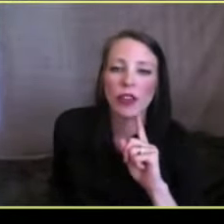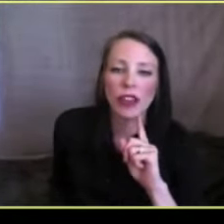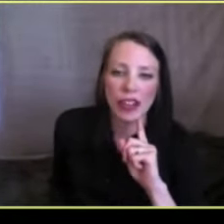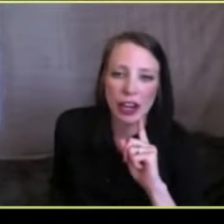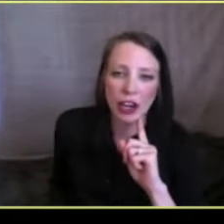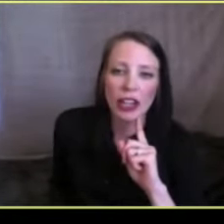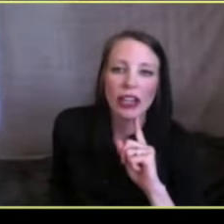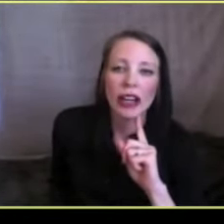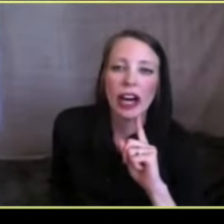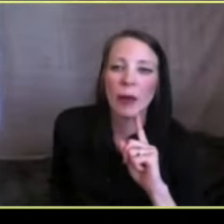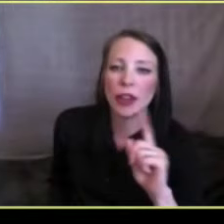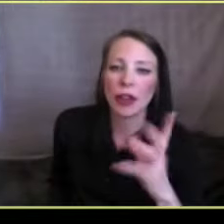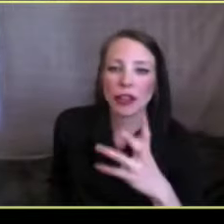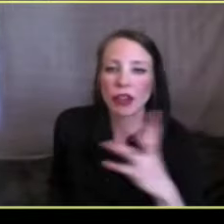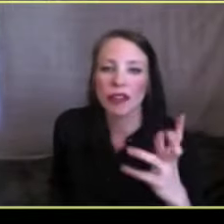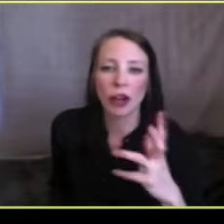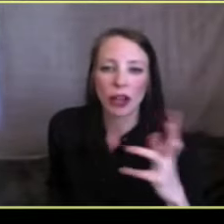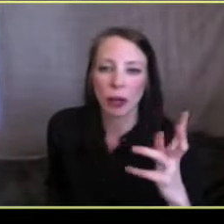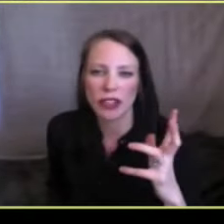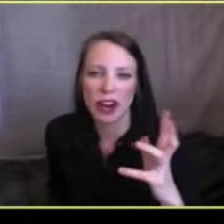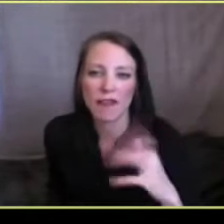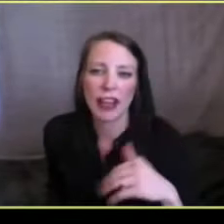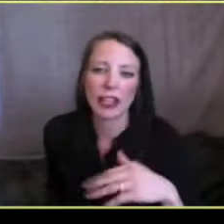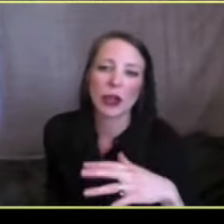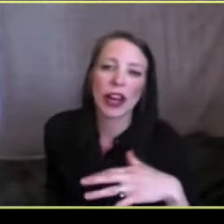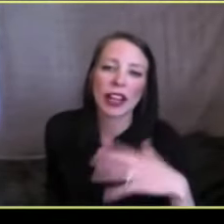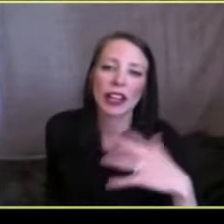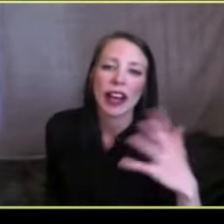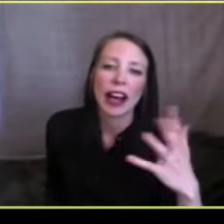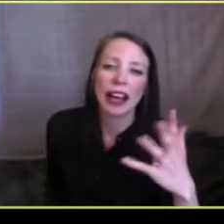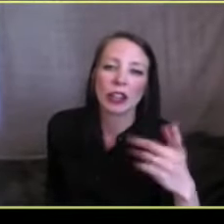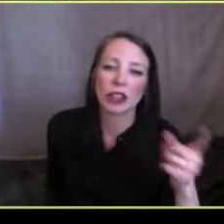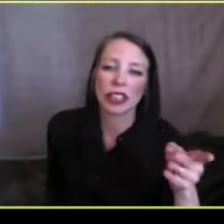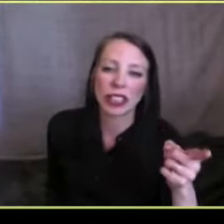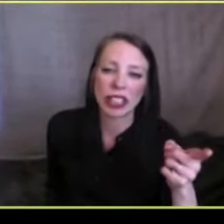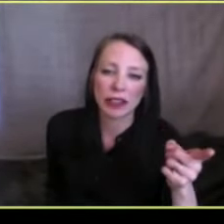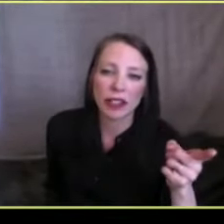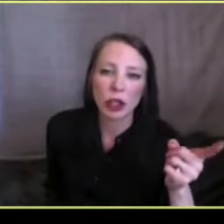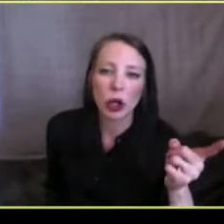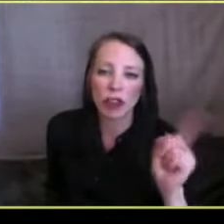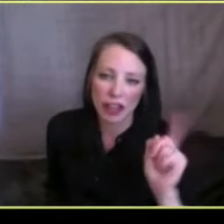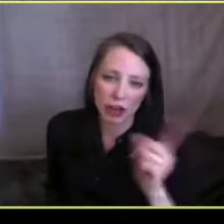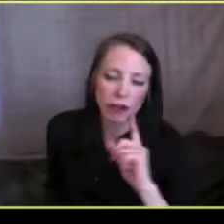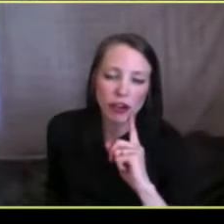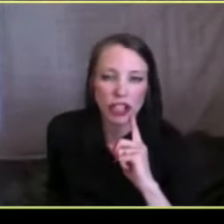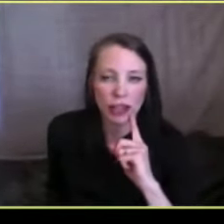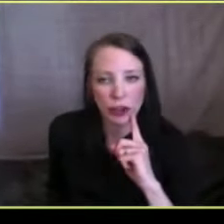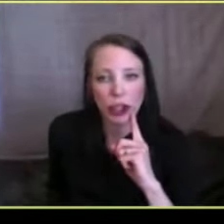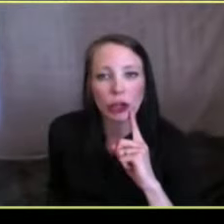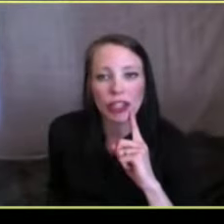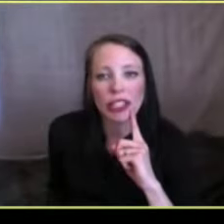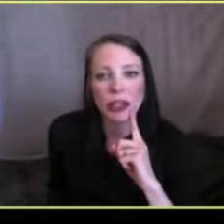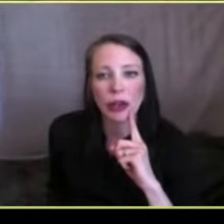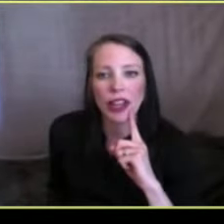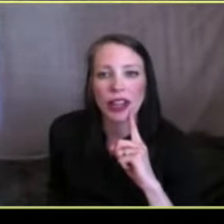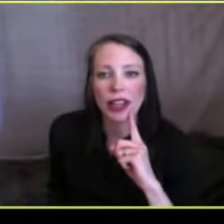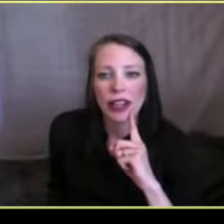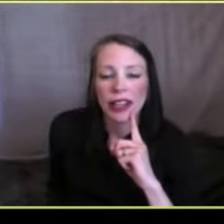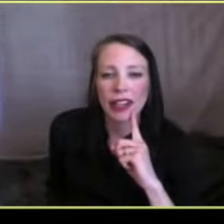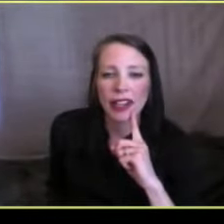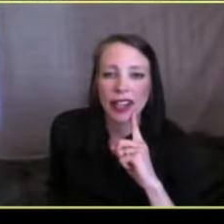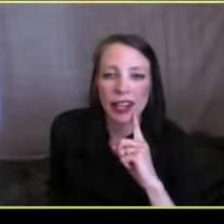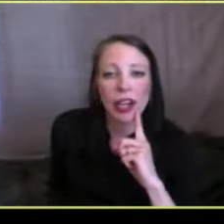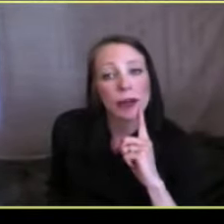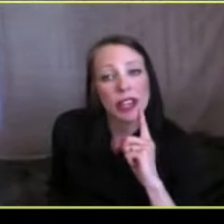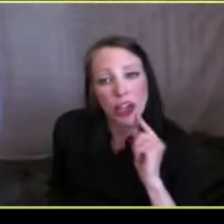went over there, and they're like trying to figure, okay, where's Arafat? So I'd actually lived over there in Virginia for a little bit. So then